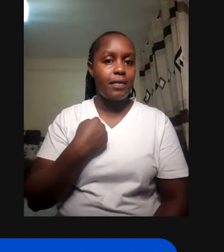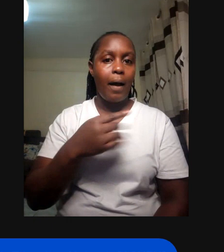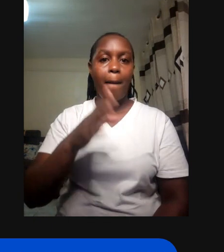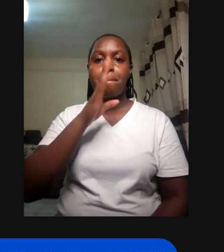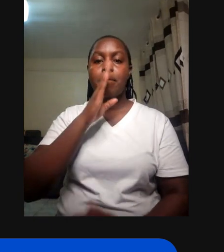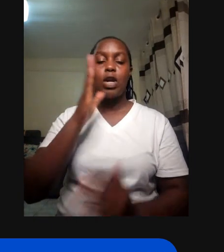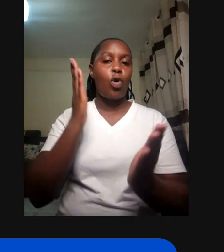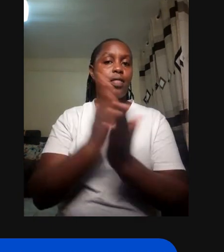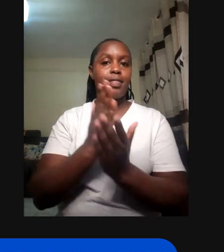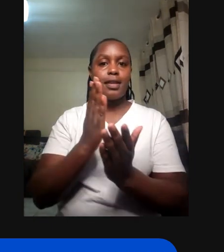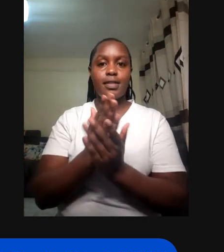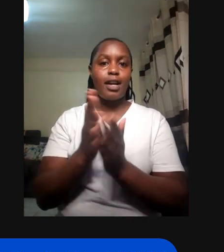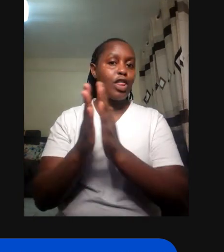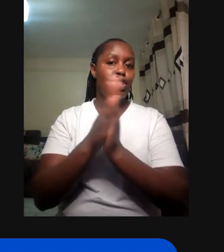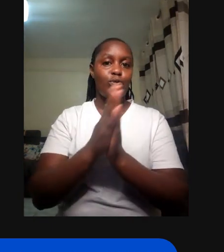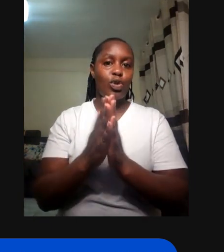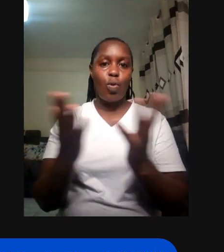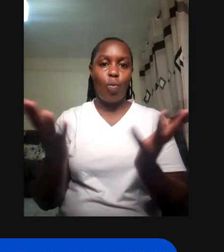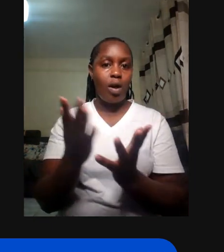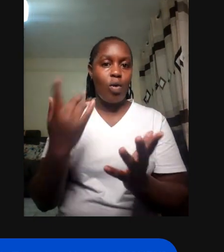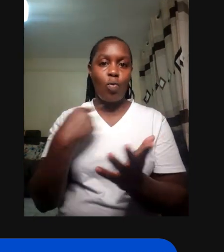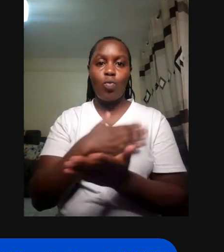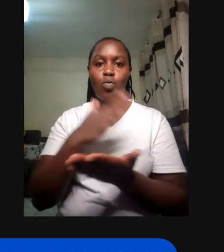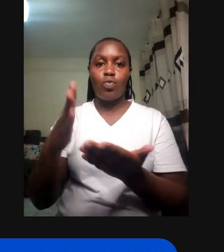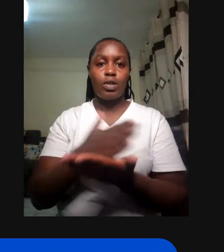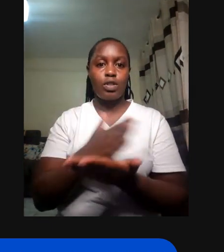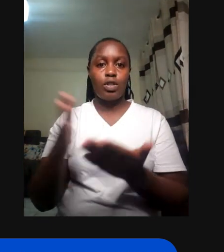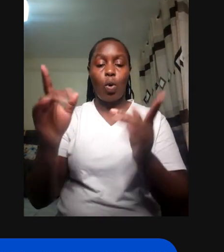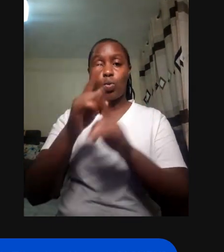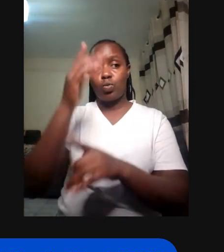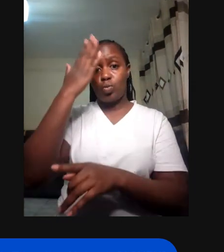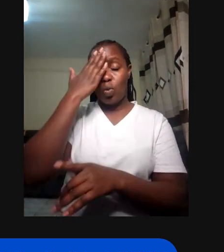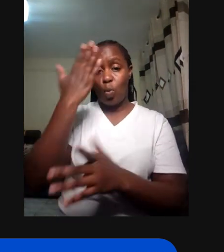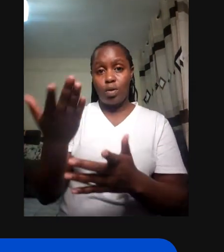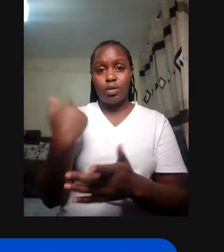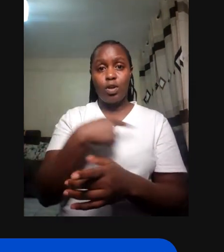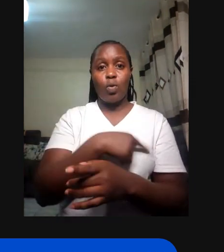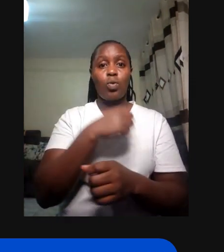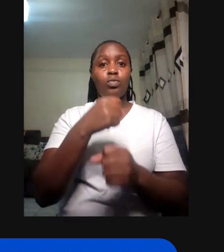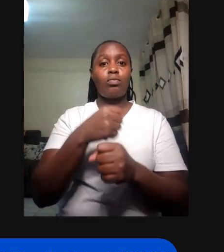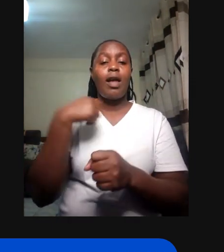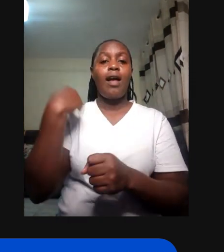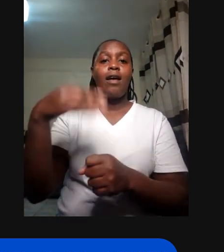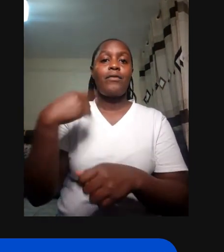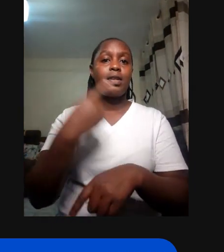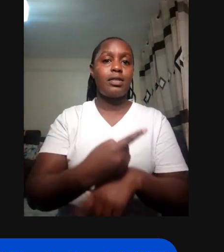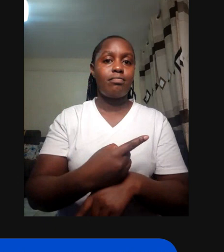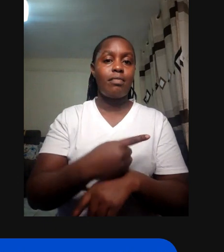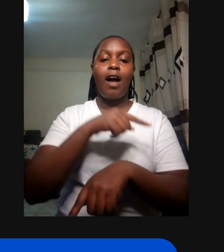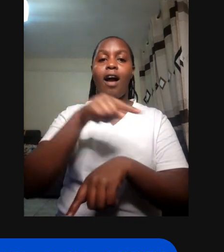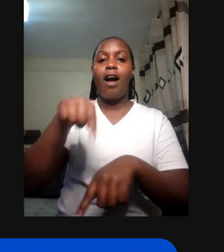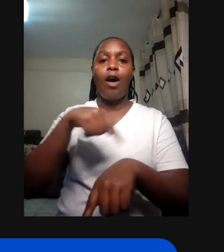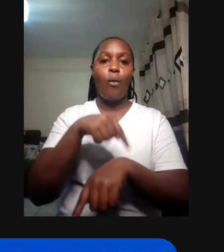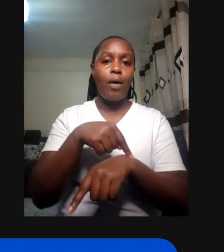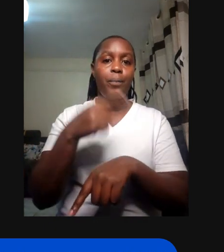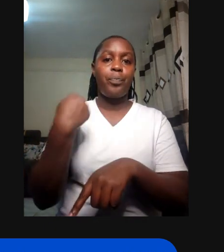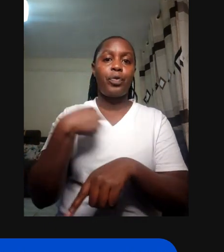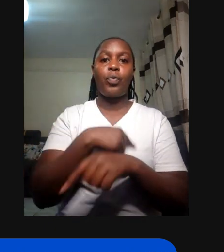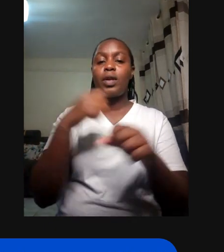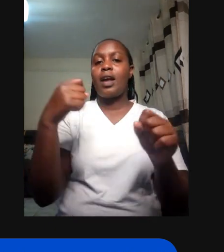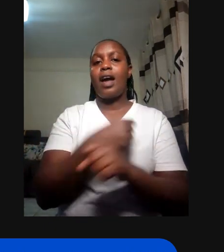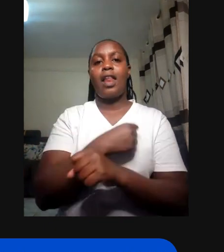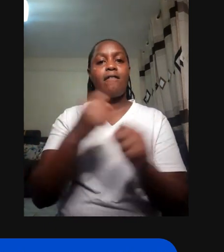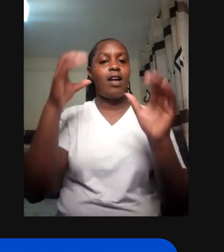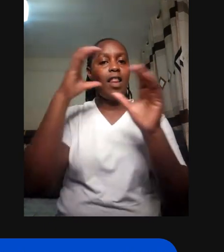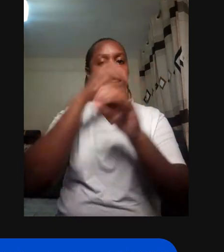we share. We know we live stories each day, each minute, each hour. We can never lack something to